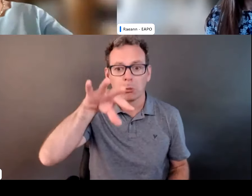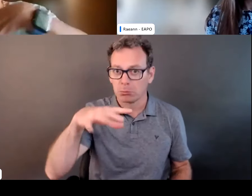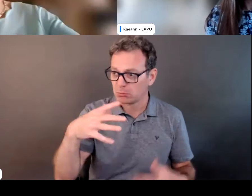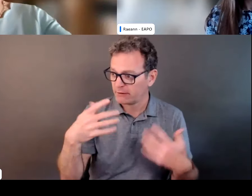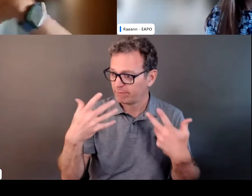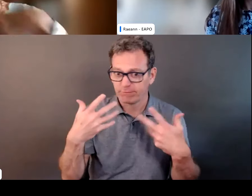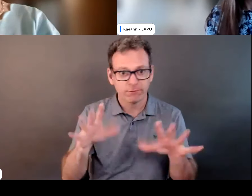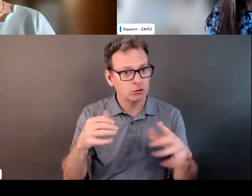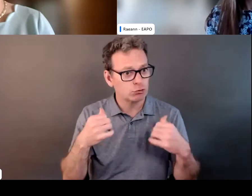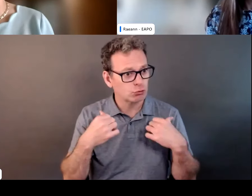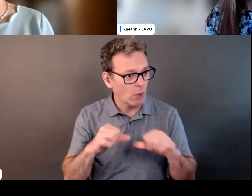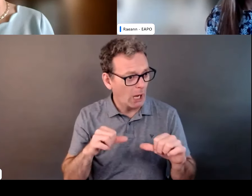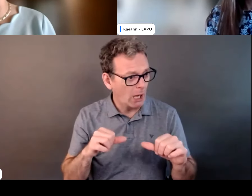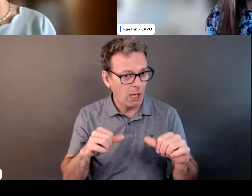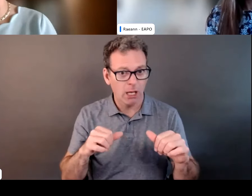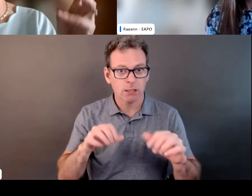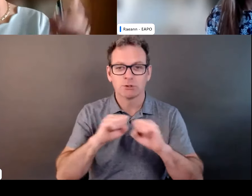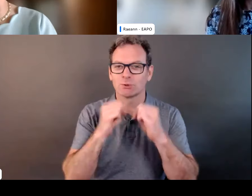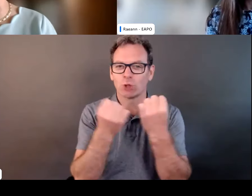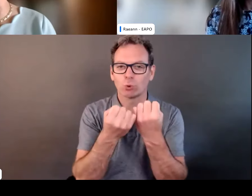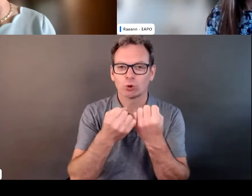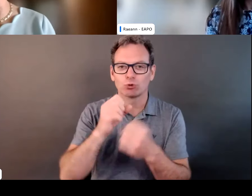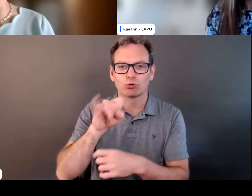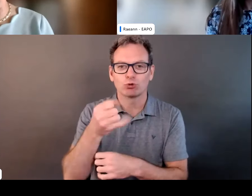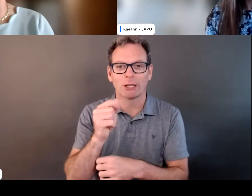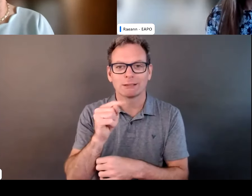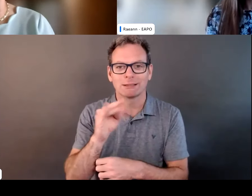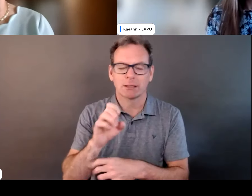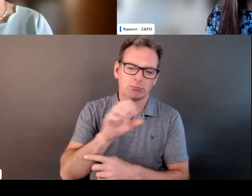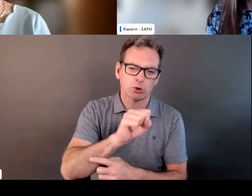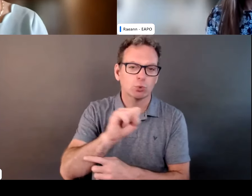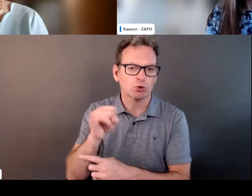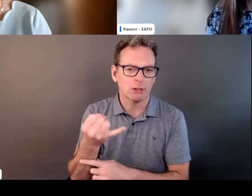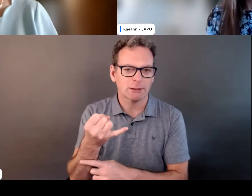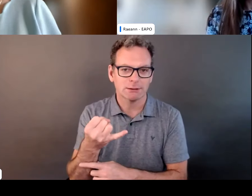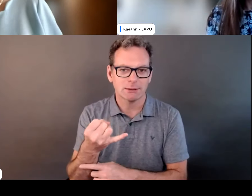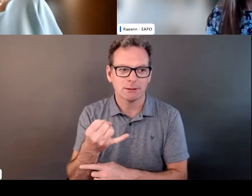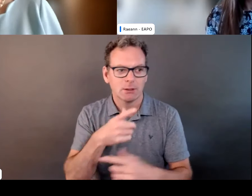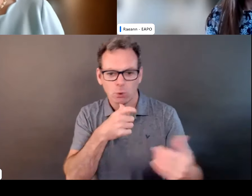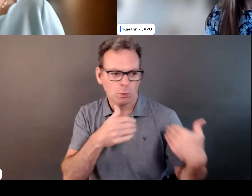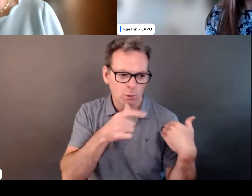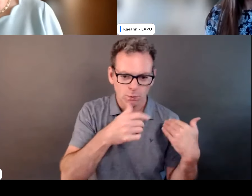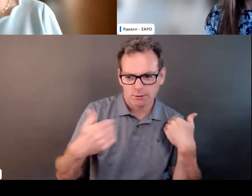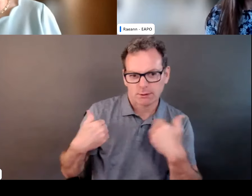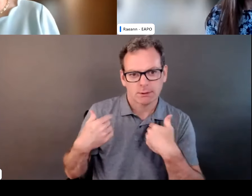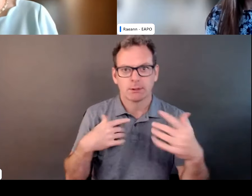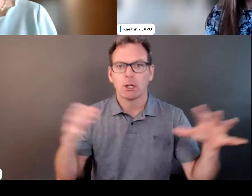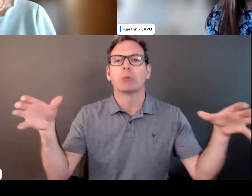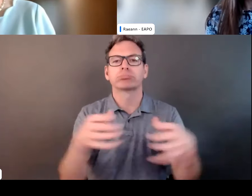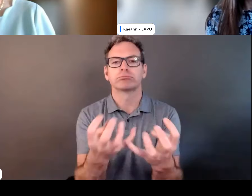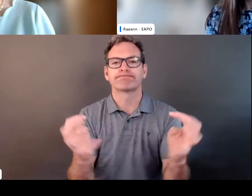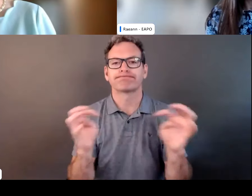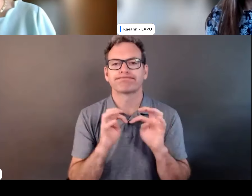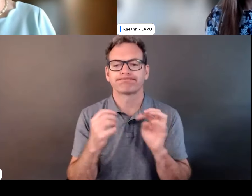a lot of finger pointing both directions, and who gets the money and who gets mom and all this sort of stuff. And so we're working